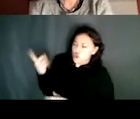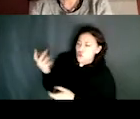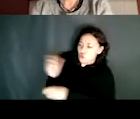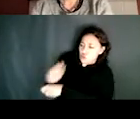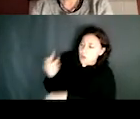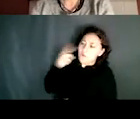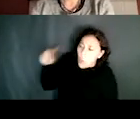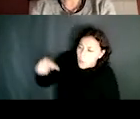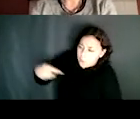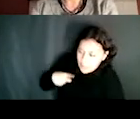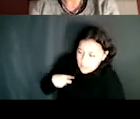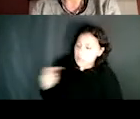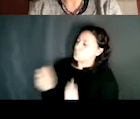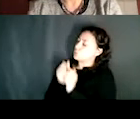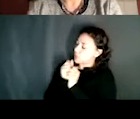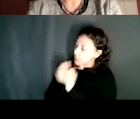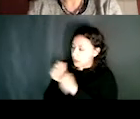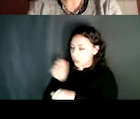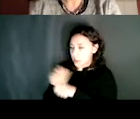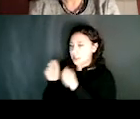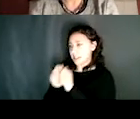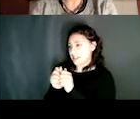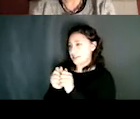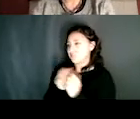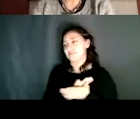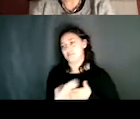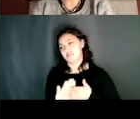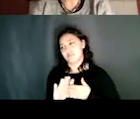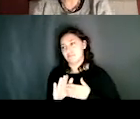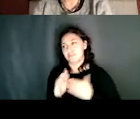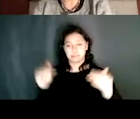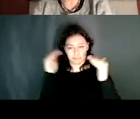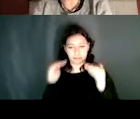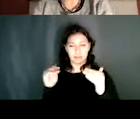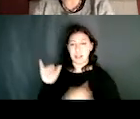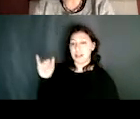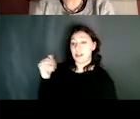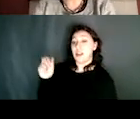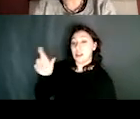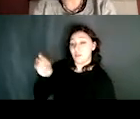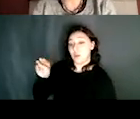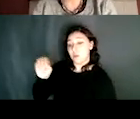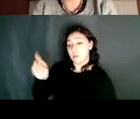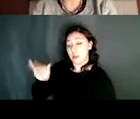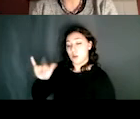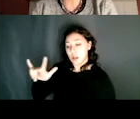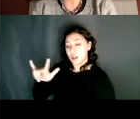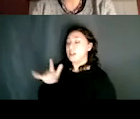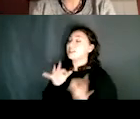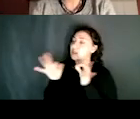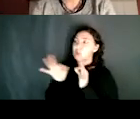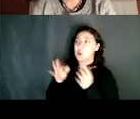Next, Jennifer Merrill. Jennifer Merrill is described as being genuinely committed to the success and growth of her